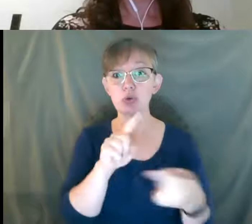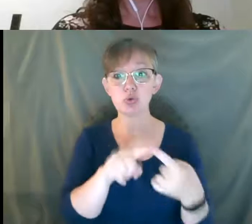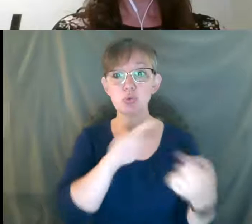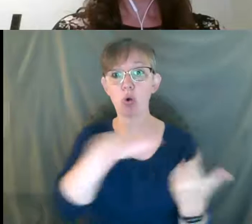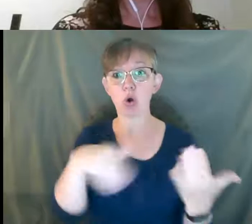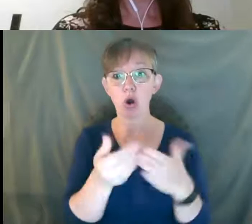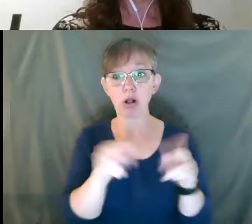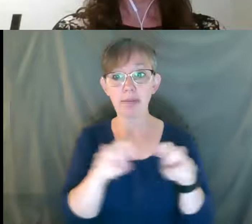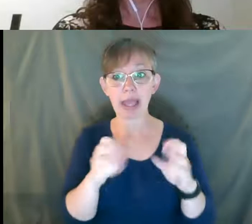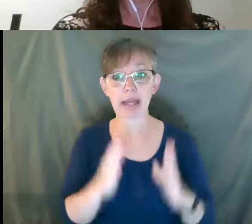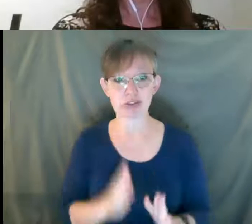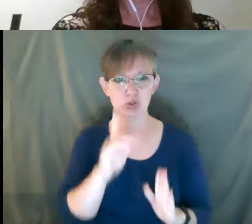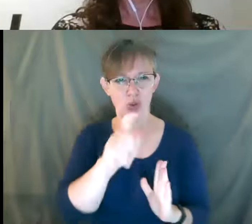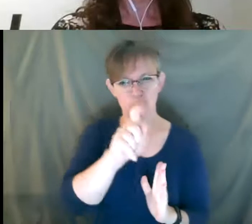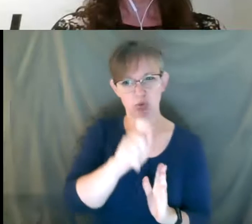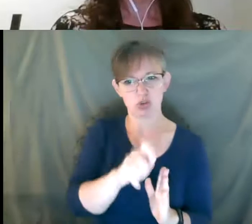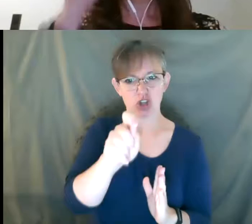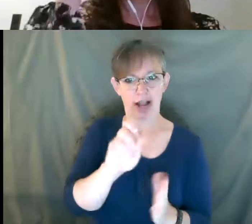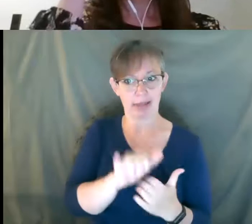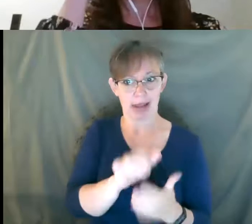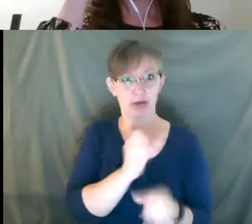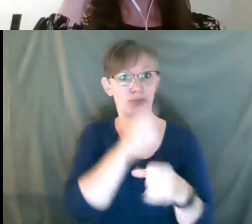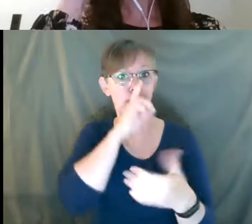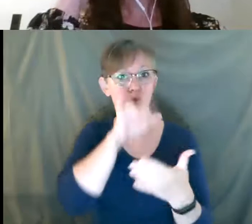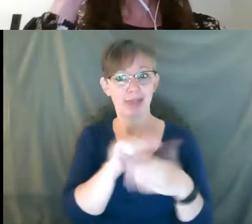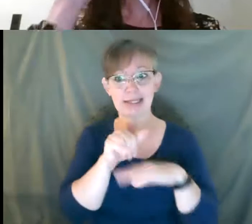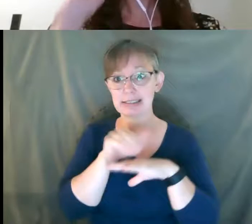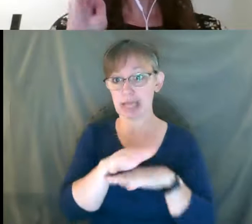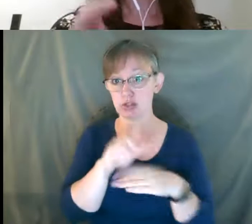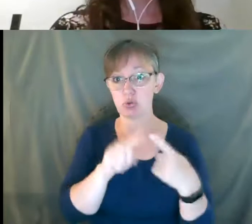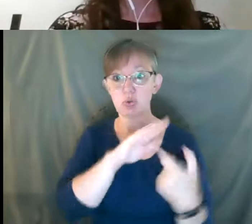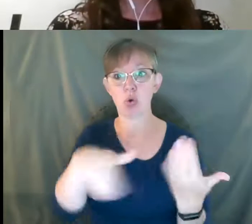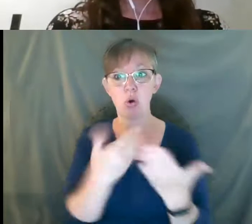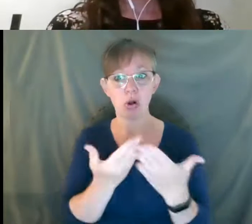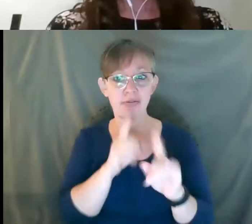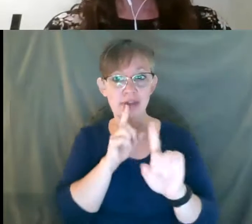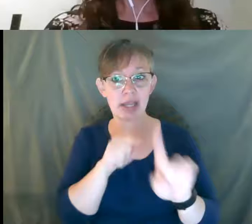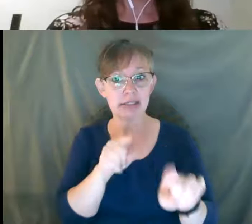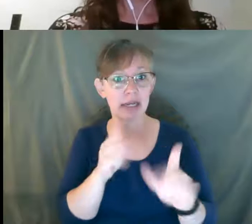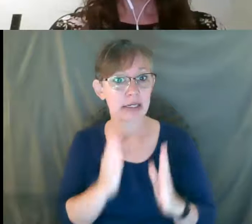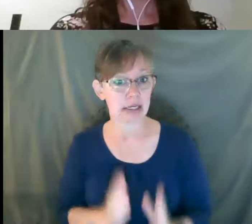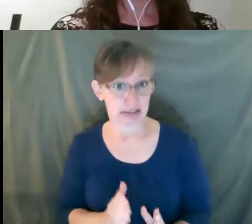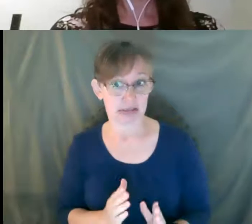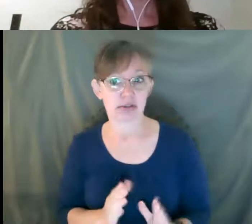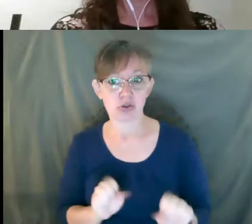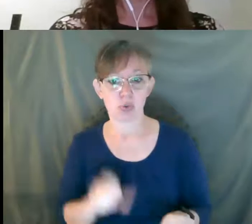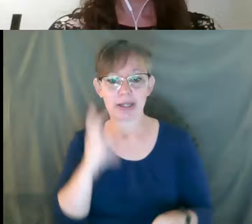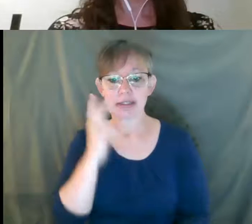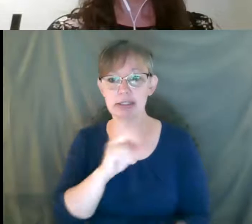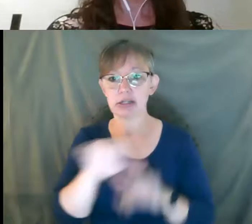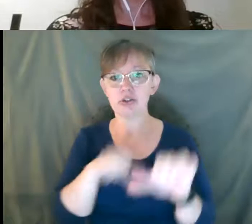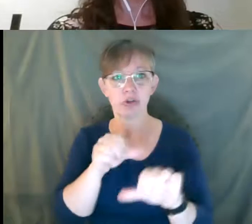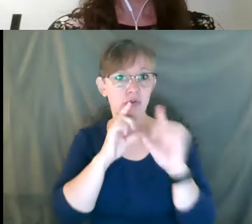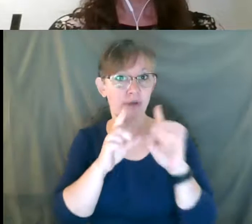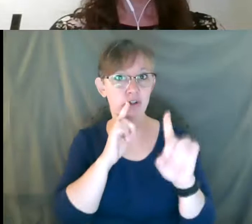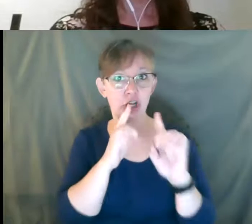attendees. So you'll have to check that drop down to make sure it's going to us as well as all the attendees so we can all see each other's conversation. And